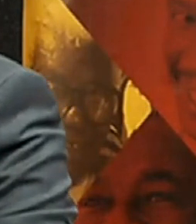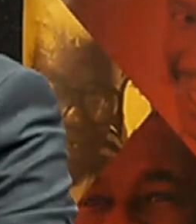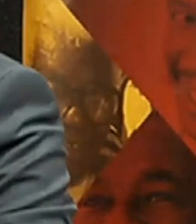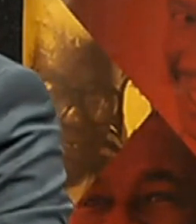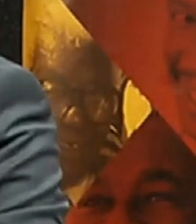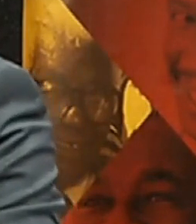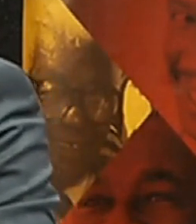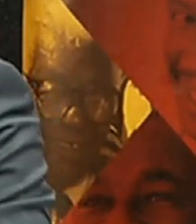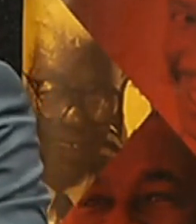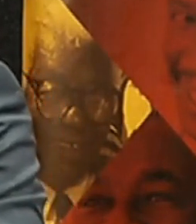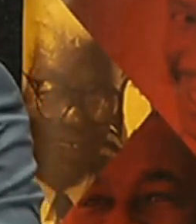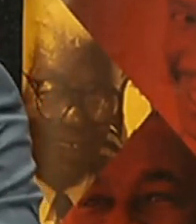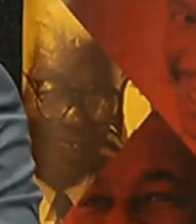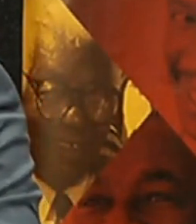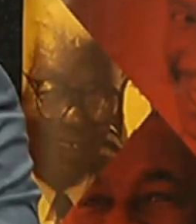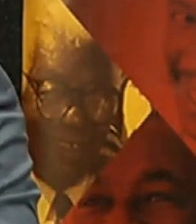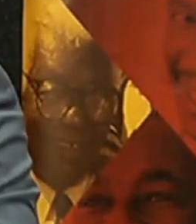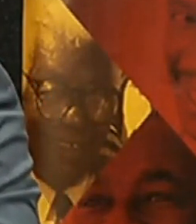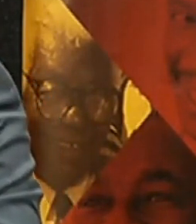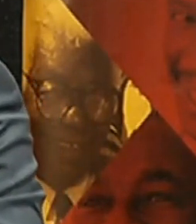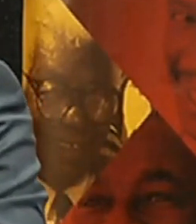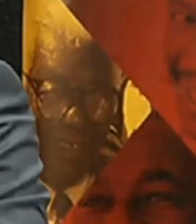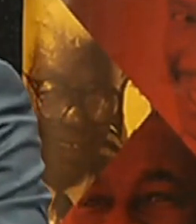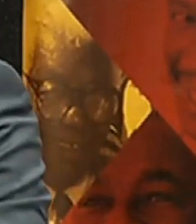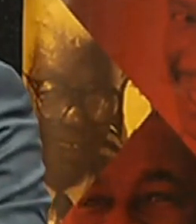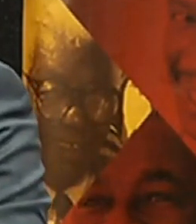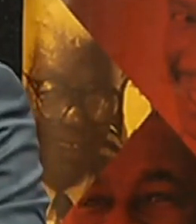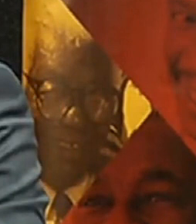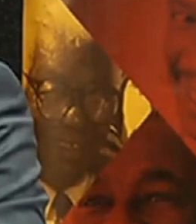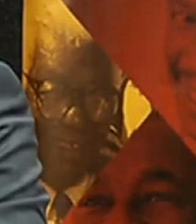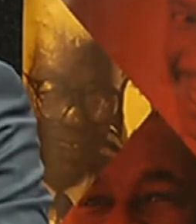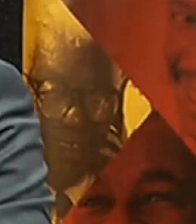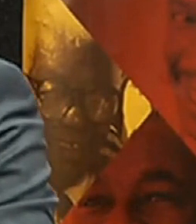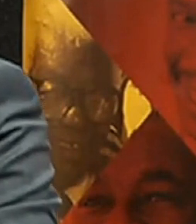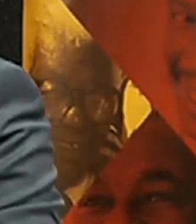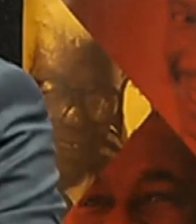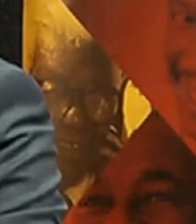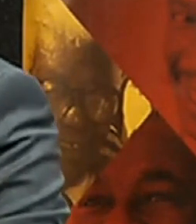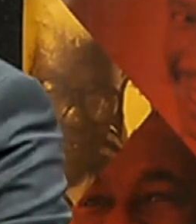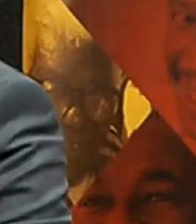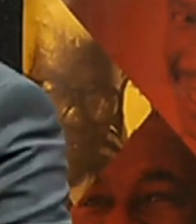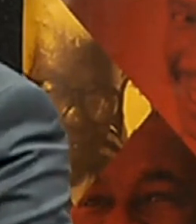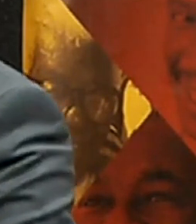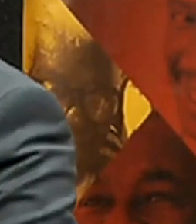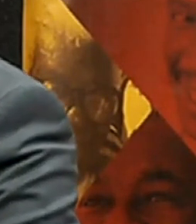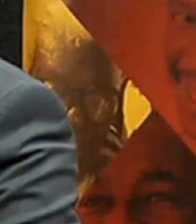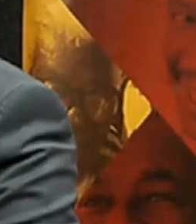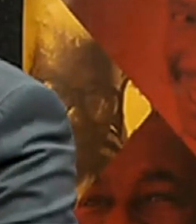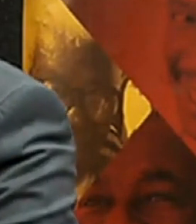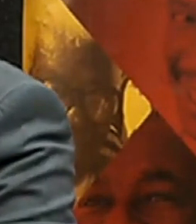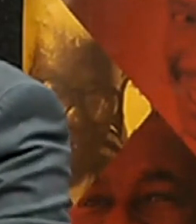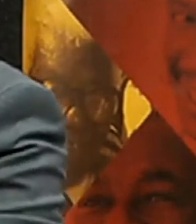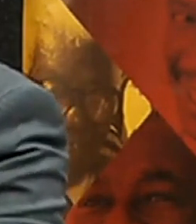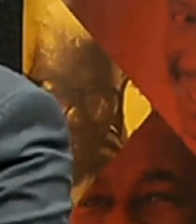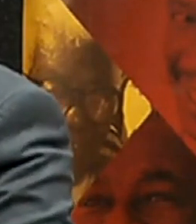enforcement. Let us encourage women to report abuse. In that process, we must stand with them,